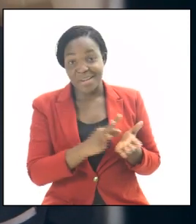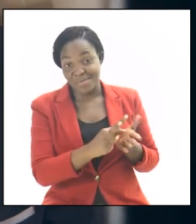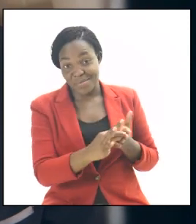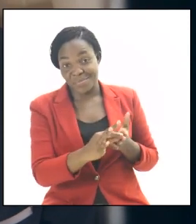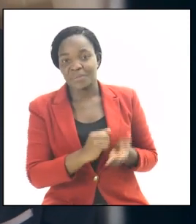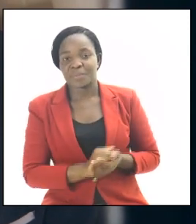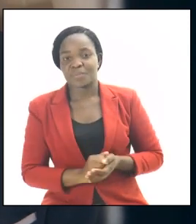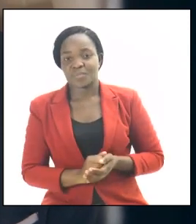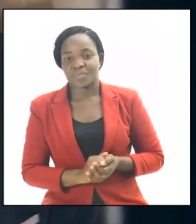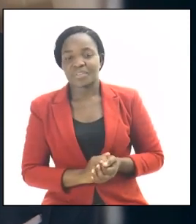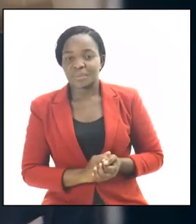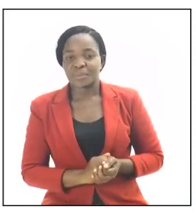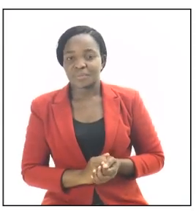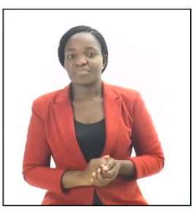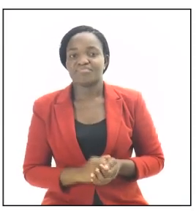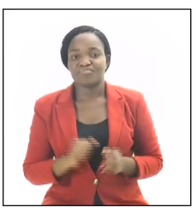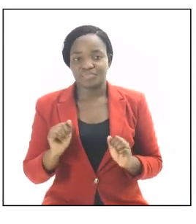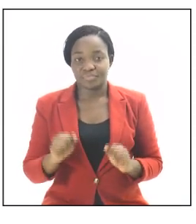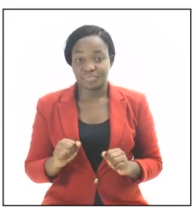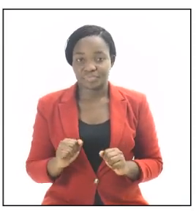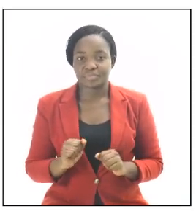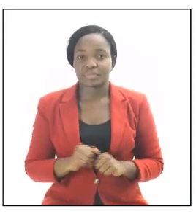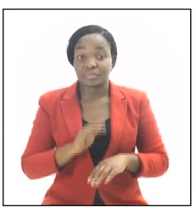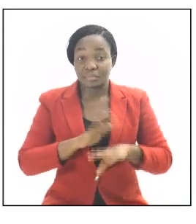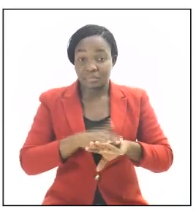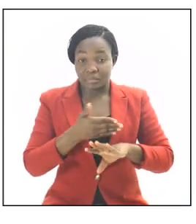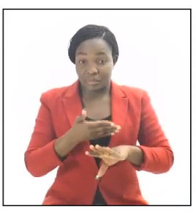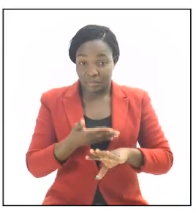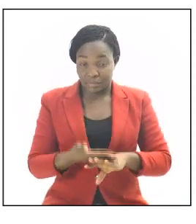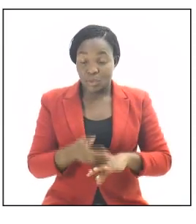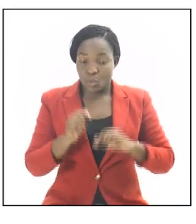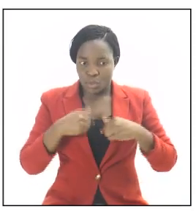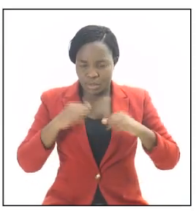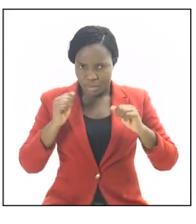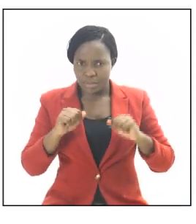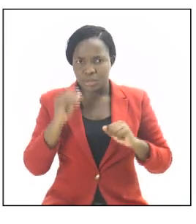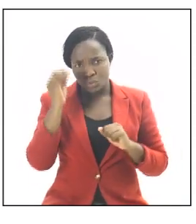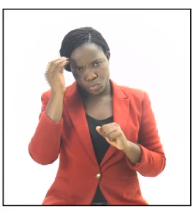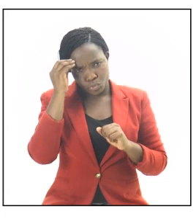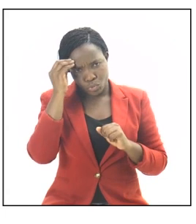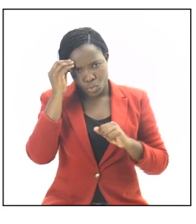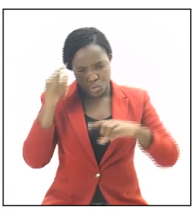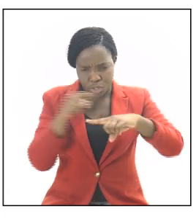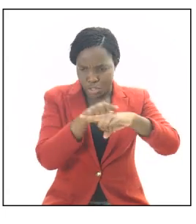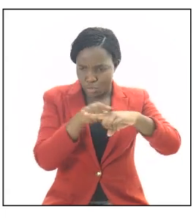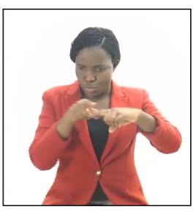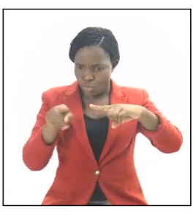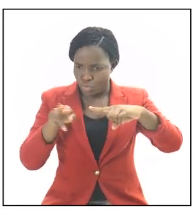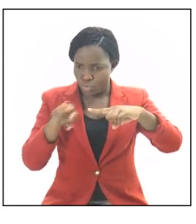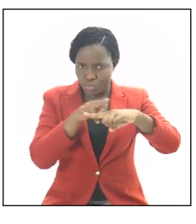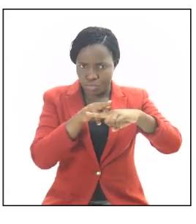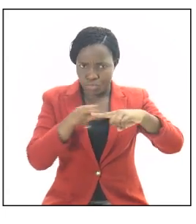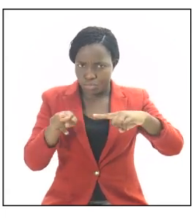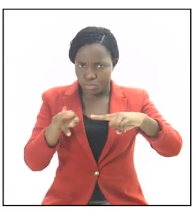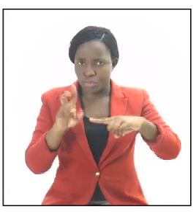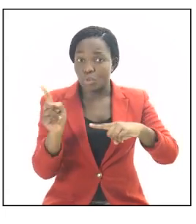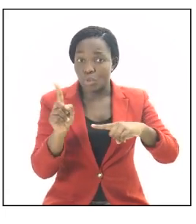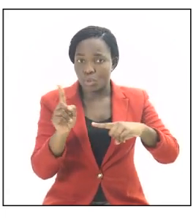44.0 centimeters. Great! It's quite straightforward, isn't it, Sally? Yes, it is, Ben.